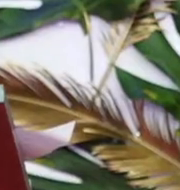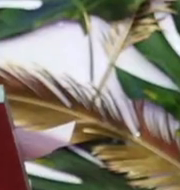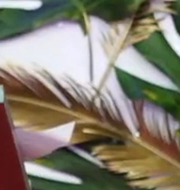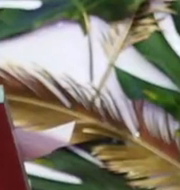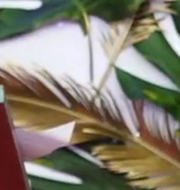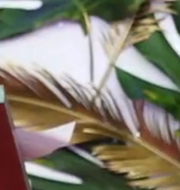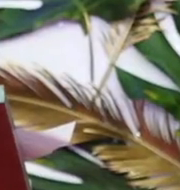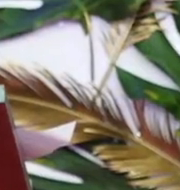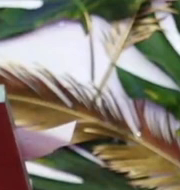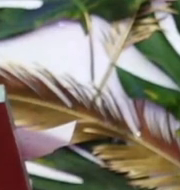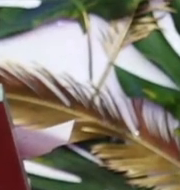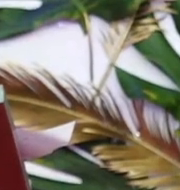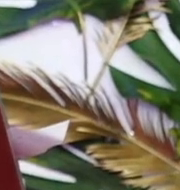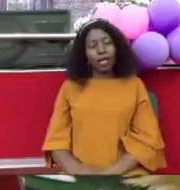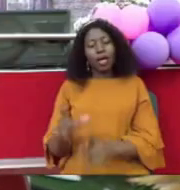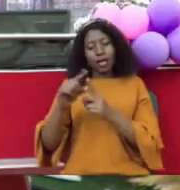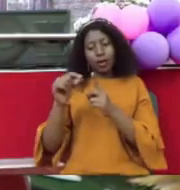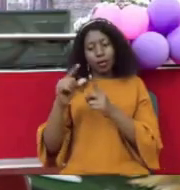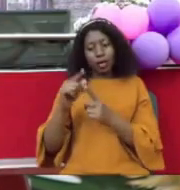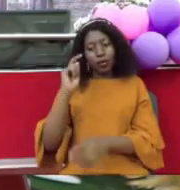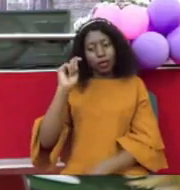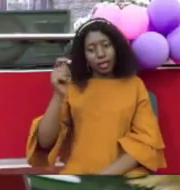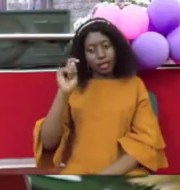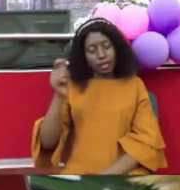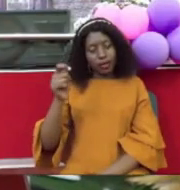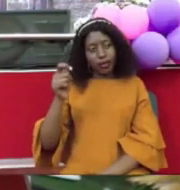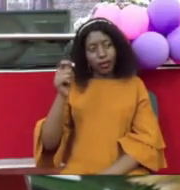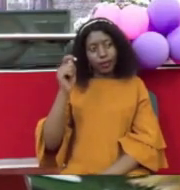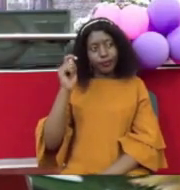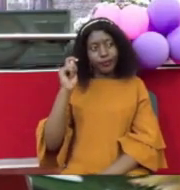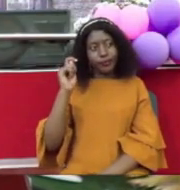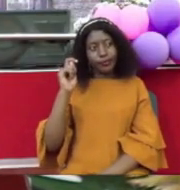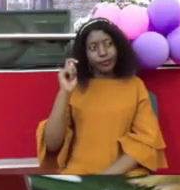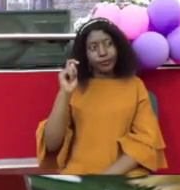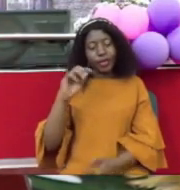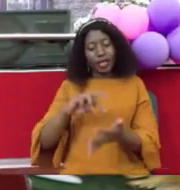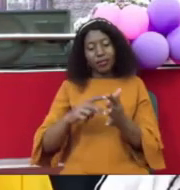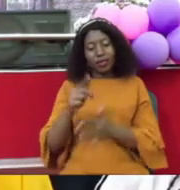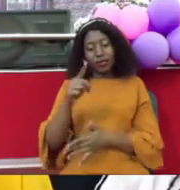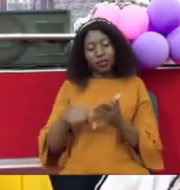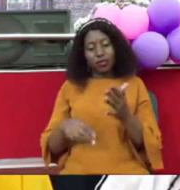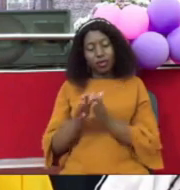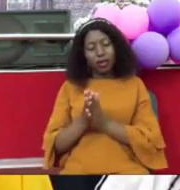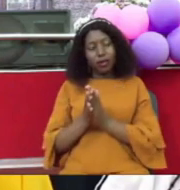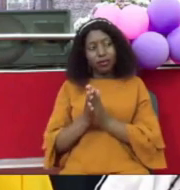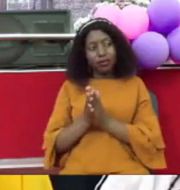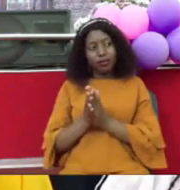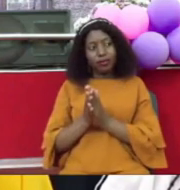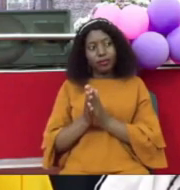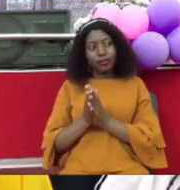ushuhuda wao. The word of the testimony. Neno la ushuhuda. Just means. Inamaanisha. That they